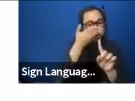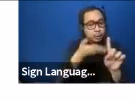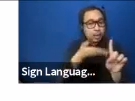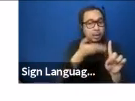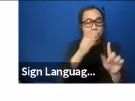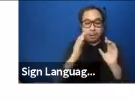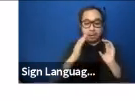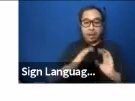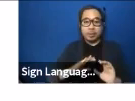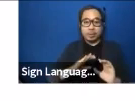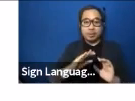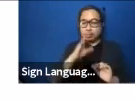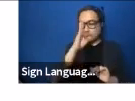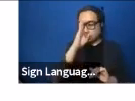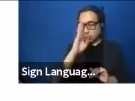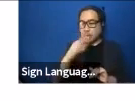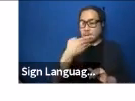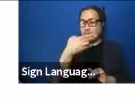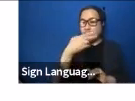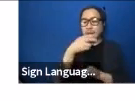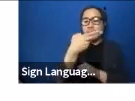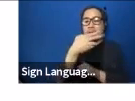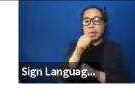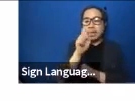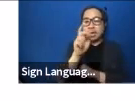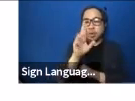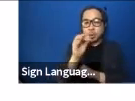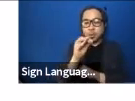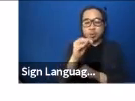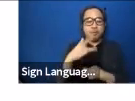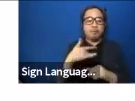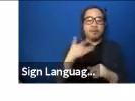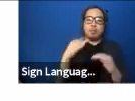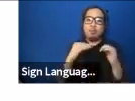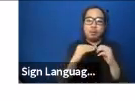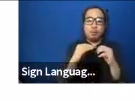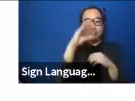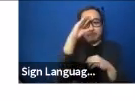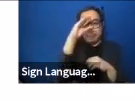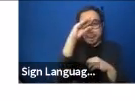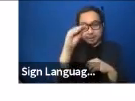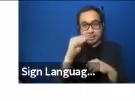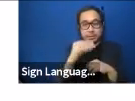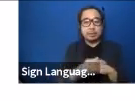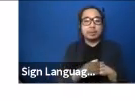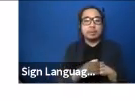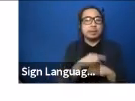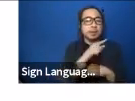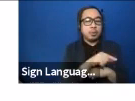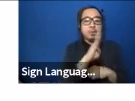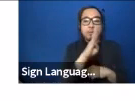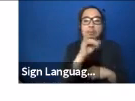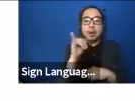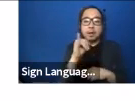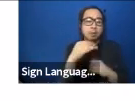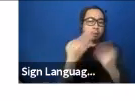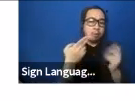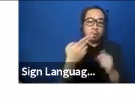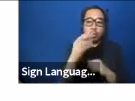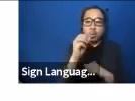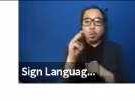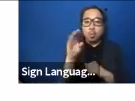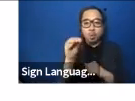the heterosexual client, they feel more masculine than the bisexual or homosexual